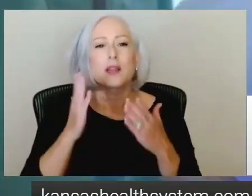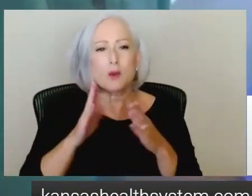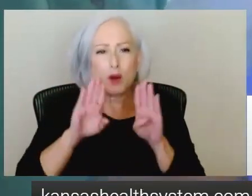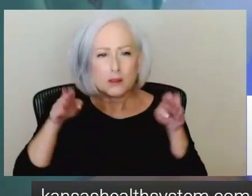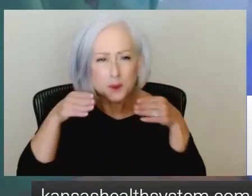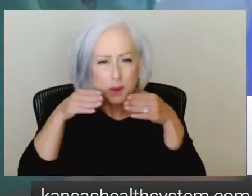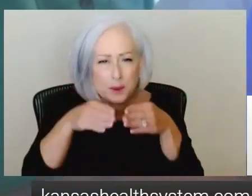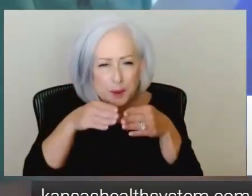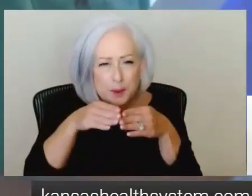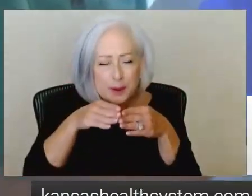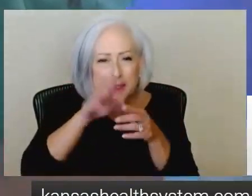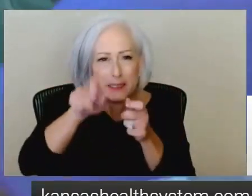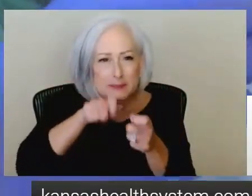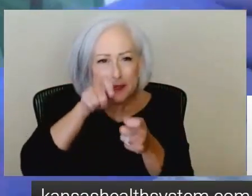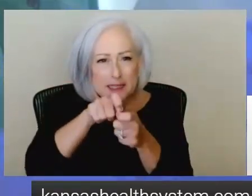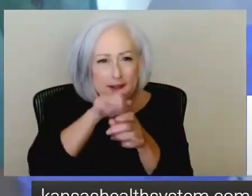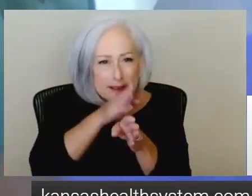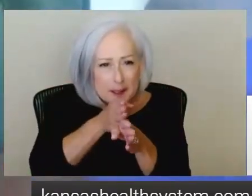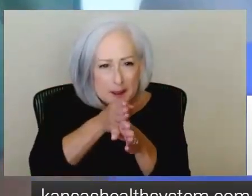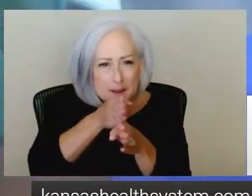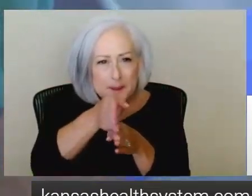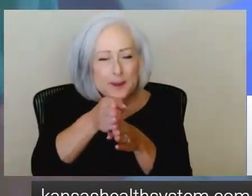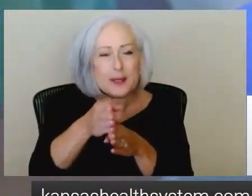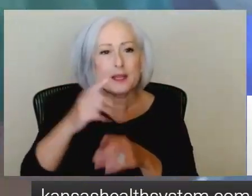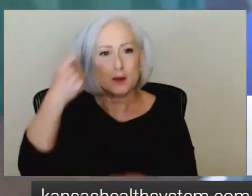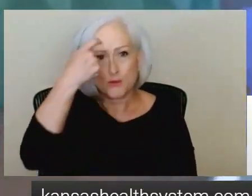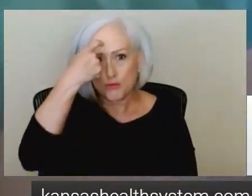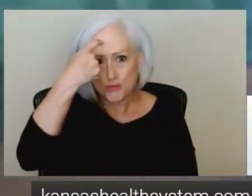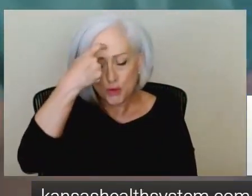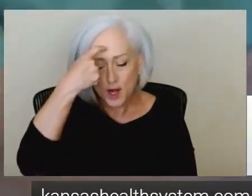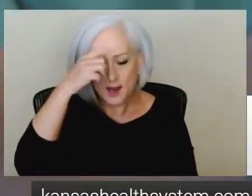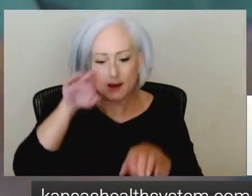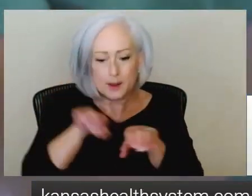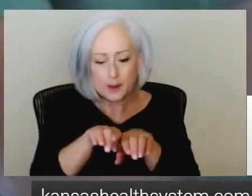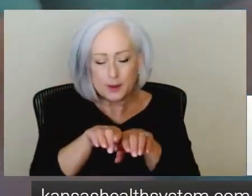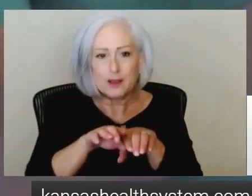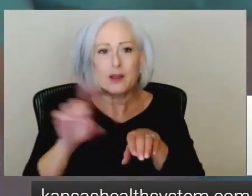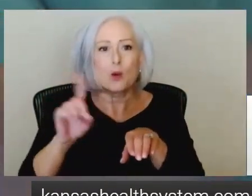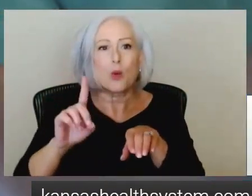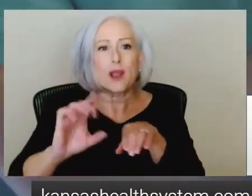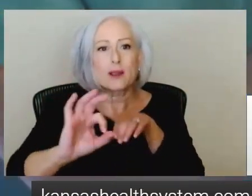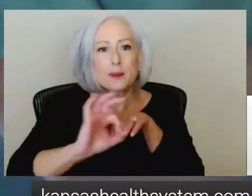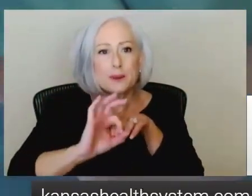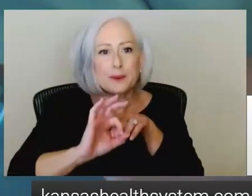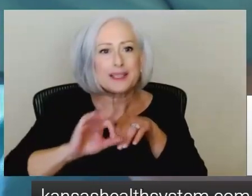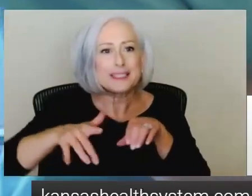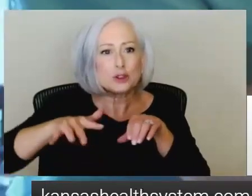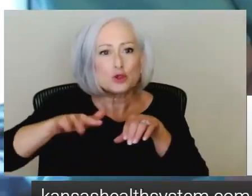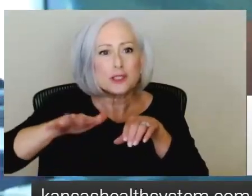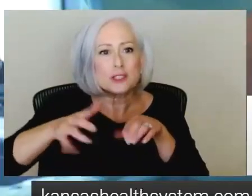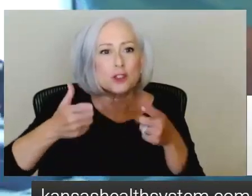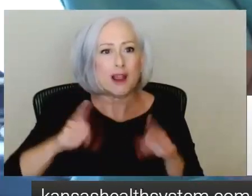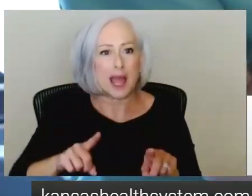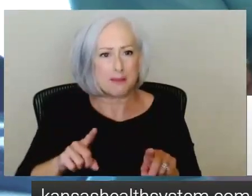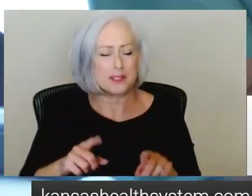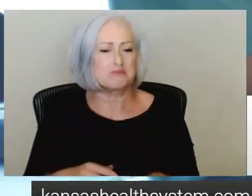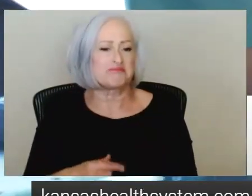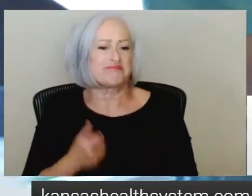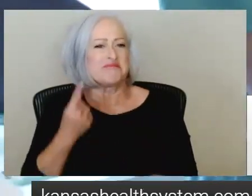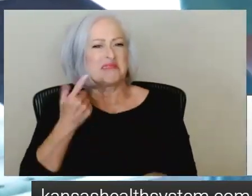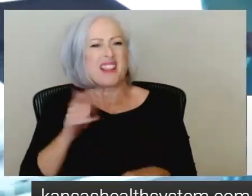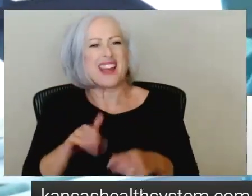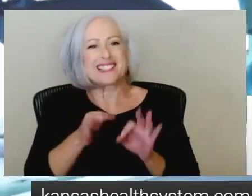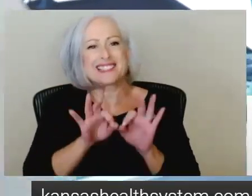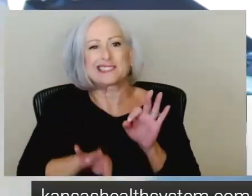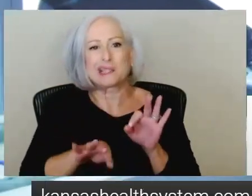Evelyn's brain where they can figure out the seizures are coming from. And I'm really simplifying things here. There are a